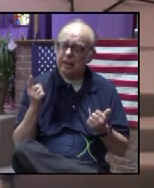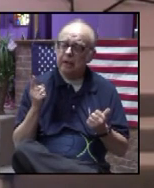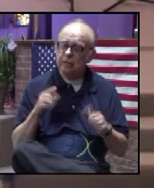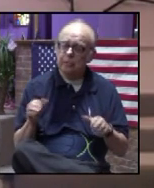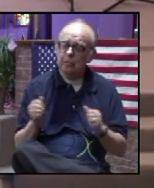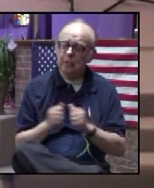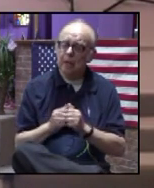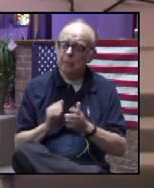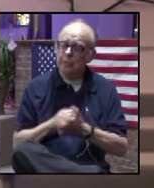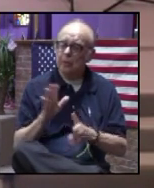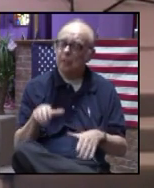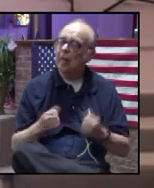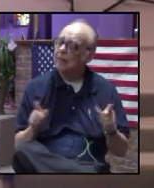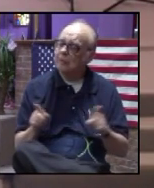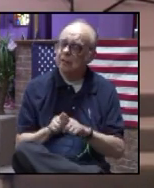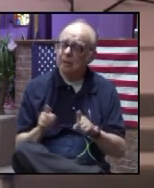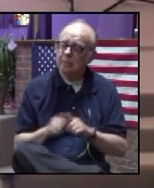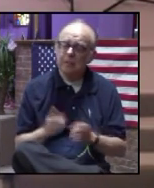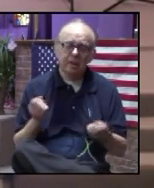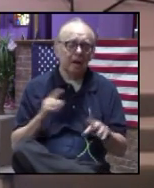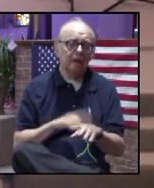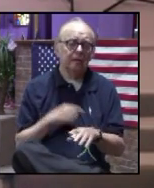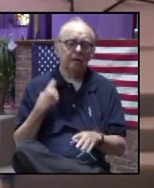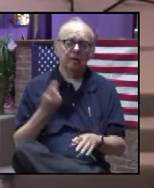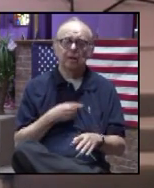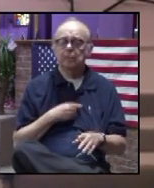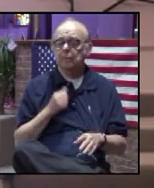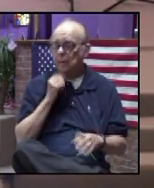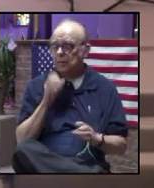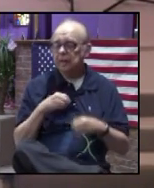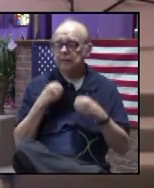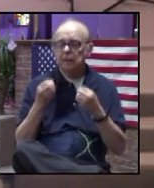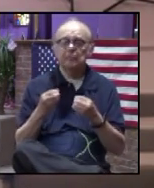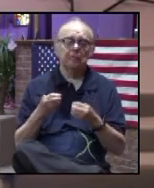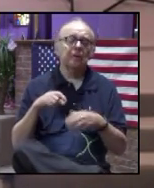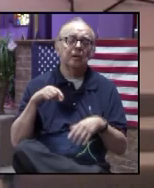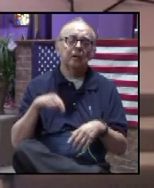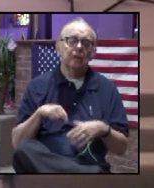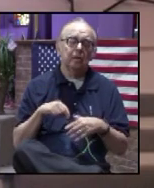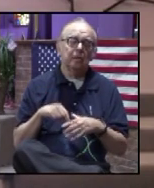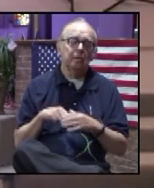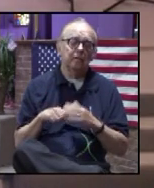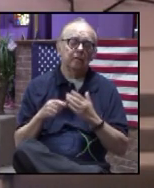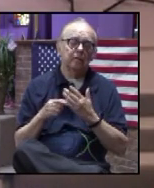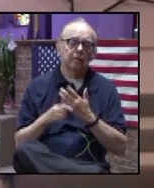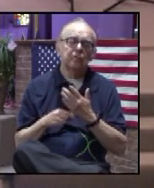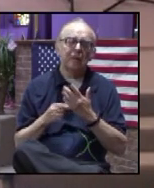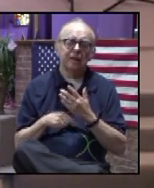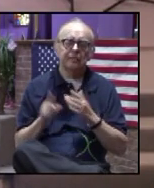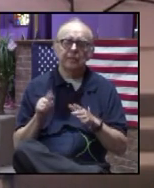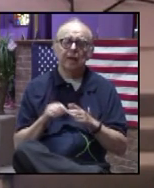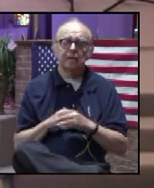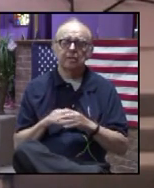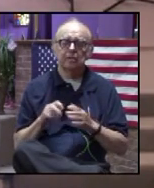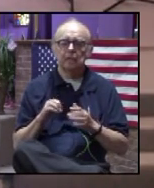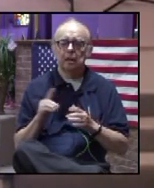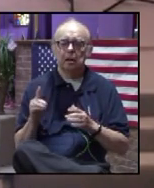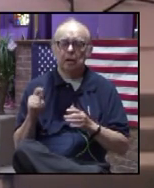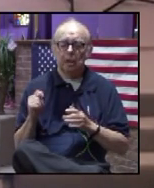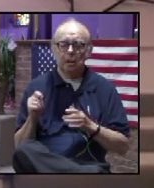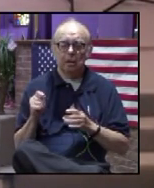too. And so many times we don't give him credit for that. So we've been